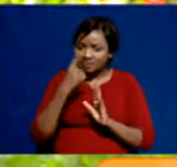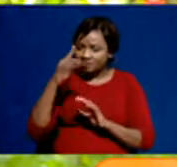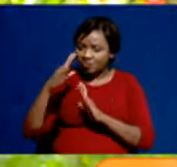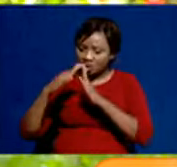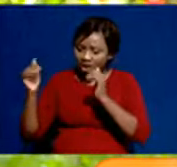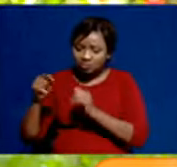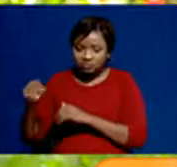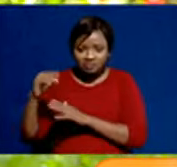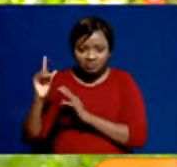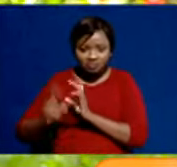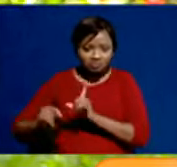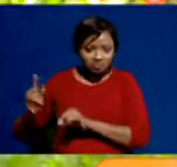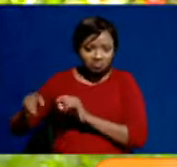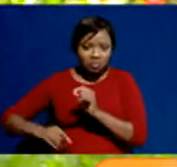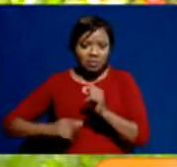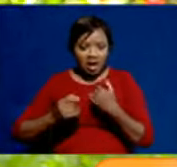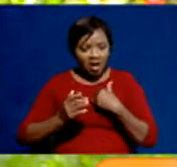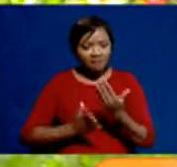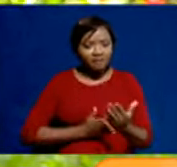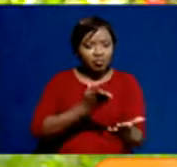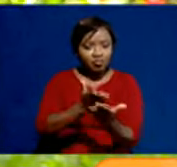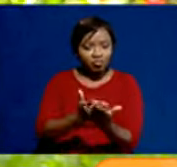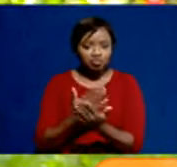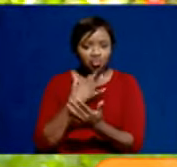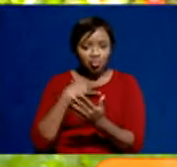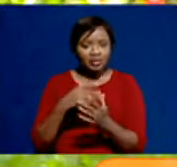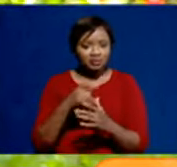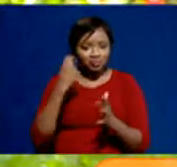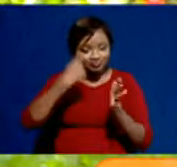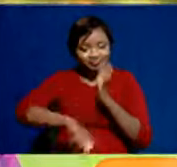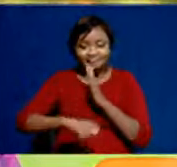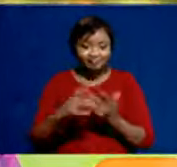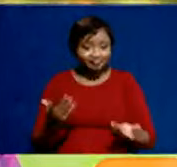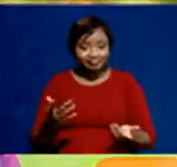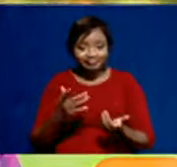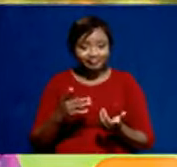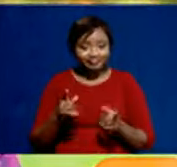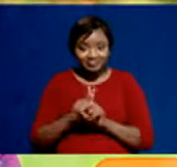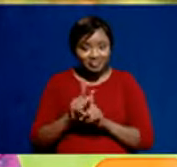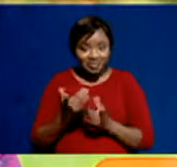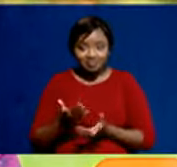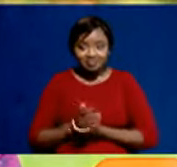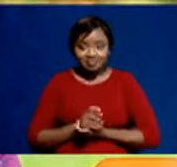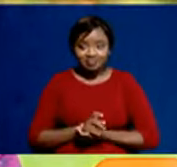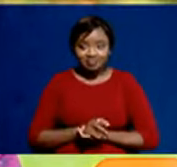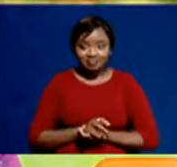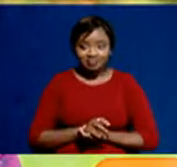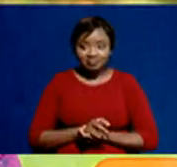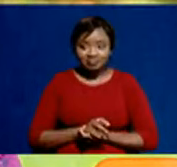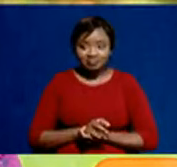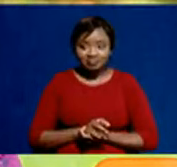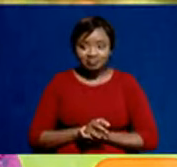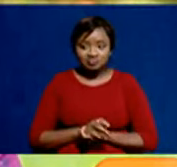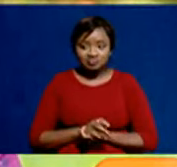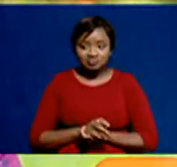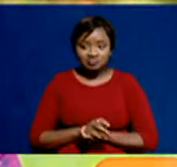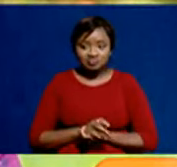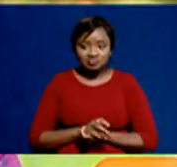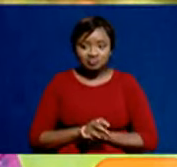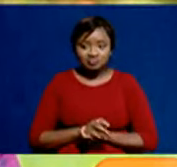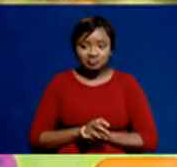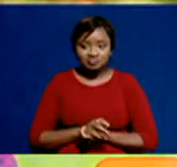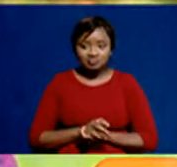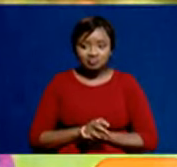there was a proposal to actually take a levy from people. Normally, when such levy